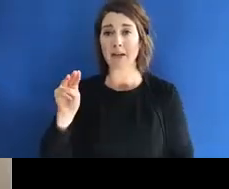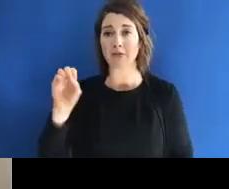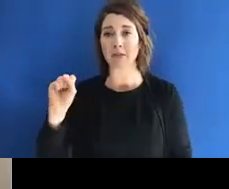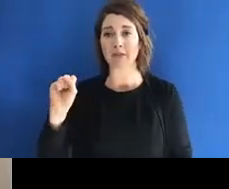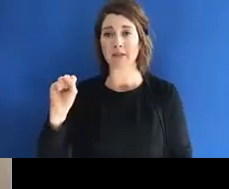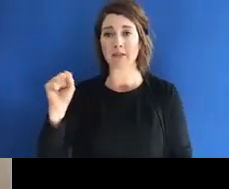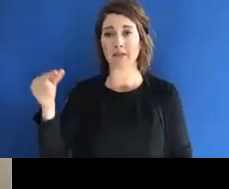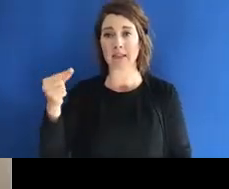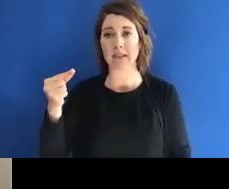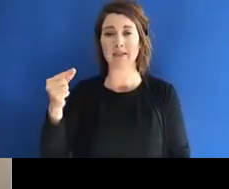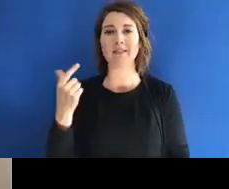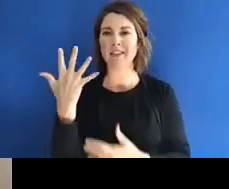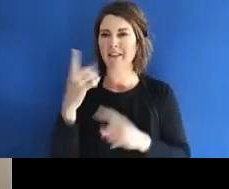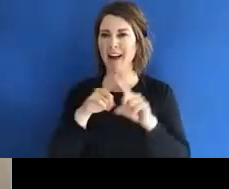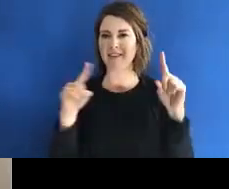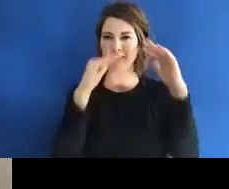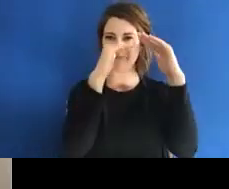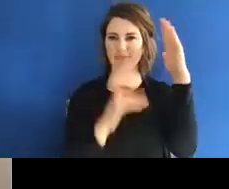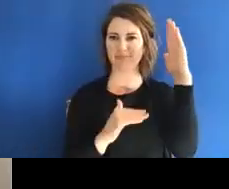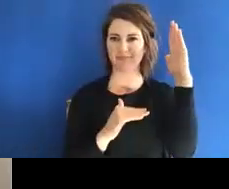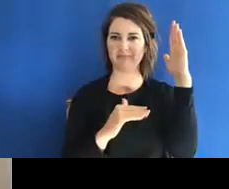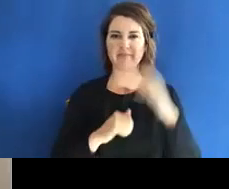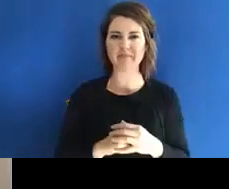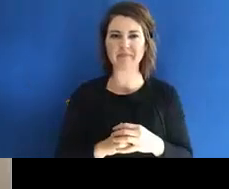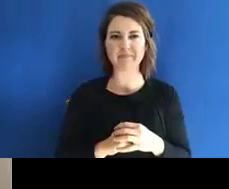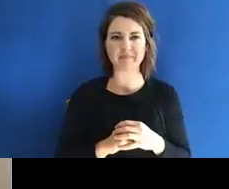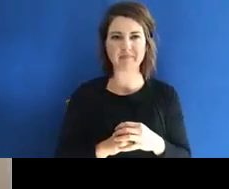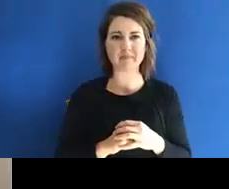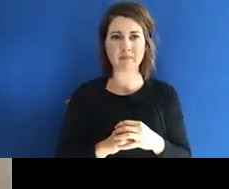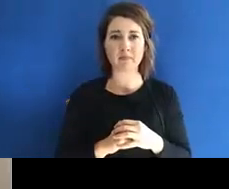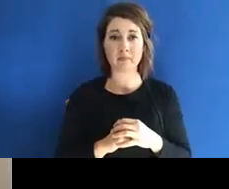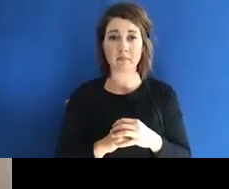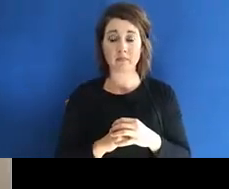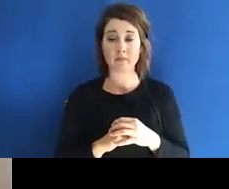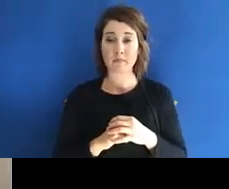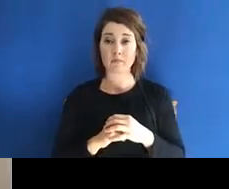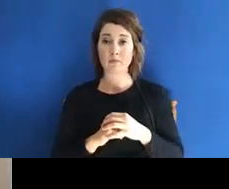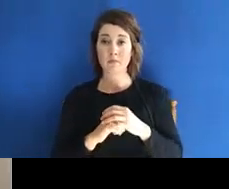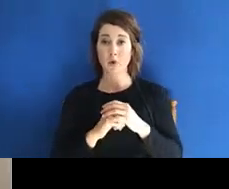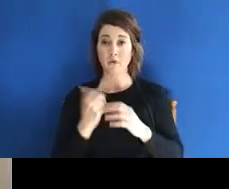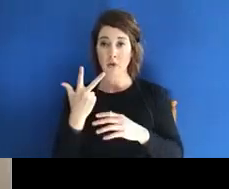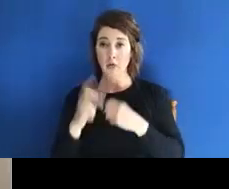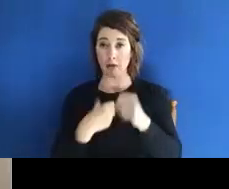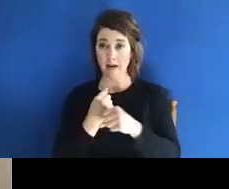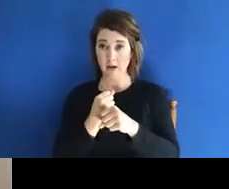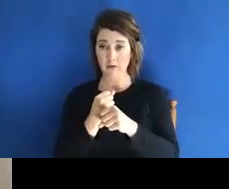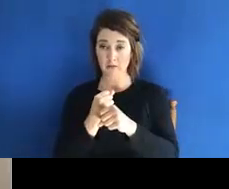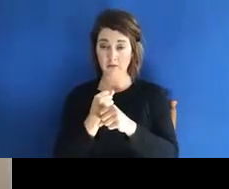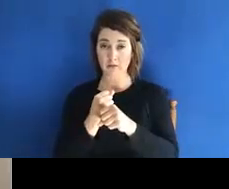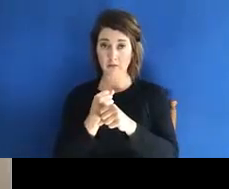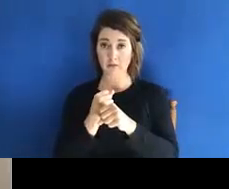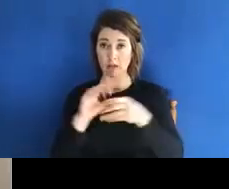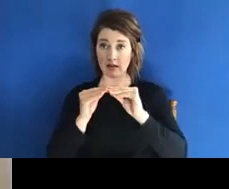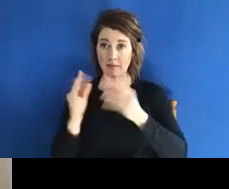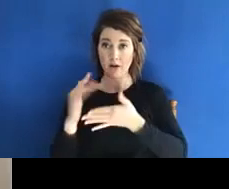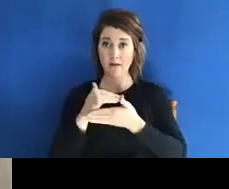different types. And you'll see that in each of the 3 years that we've collected this data, most of